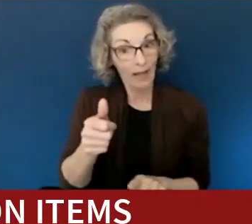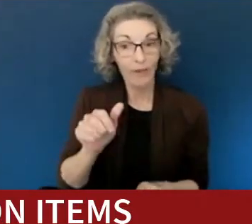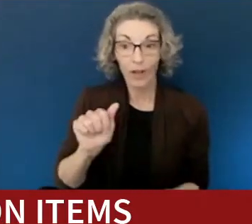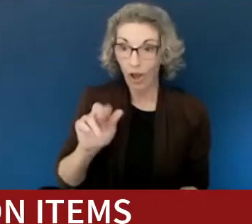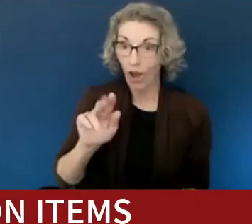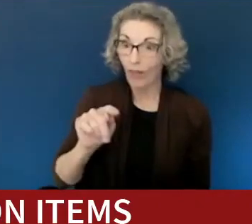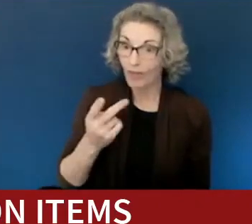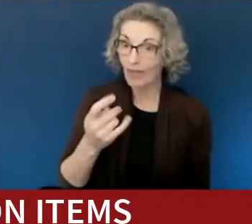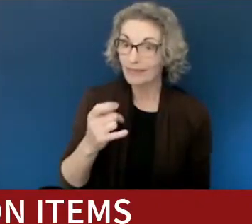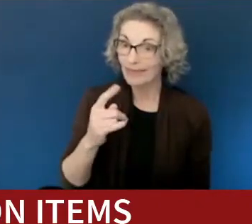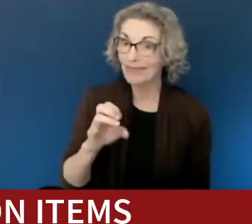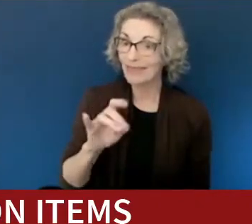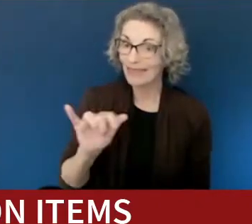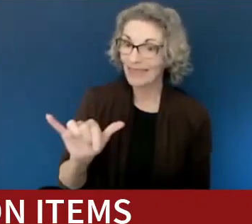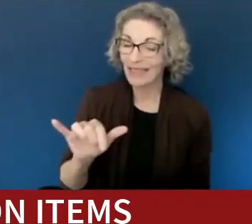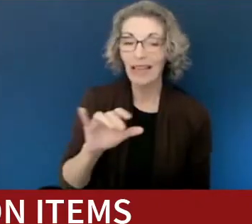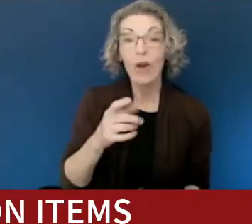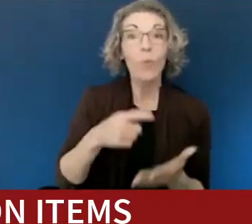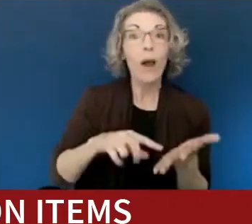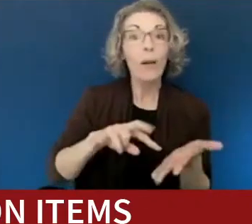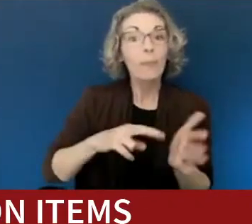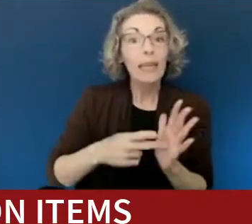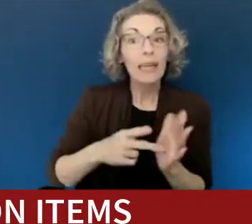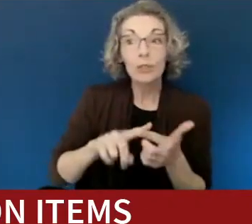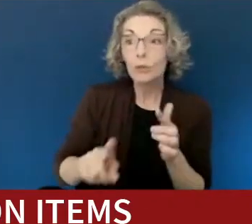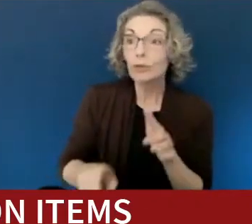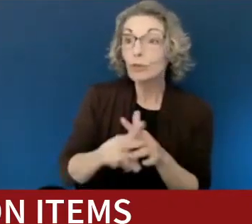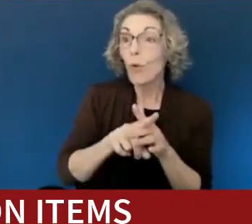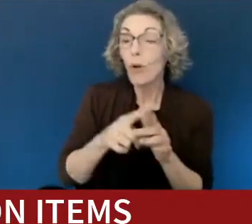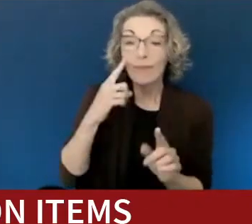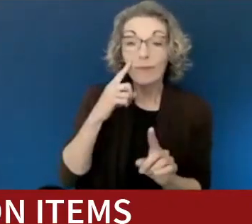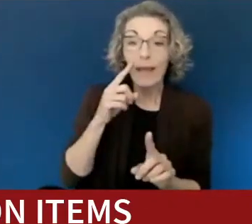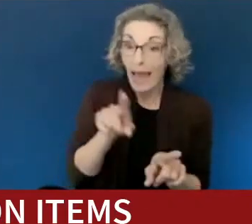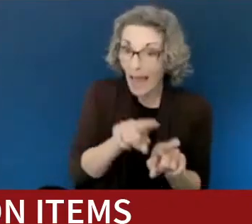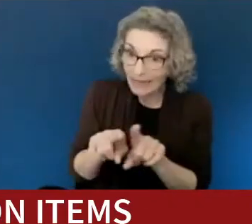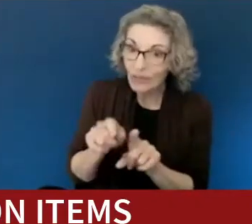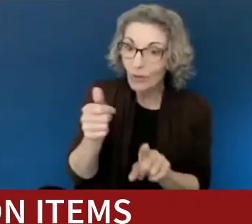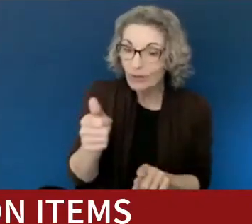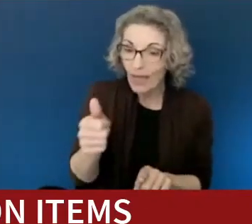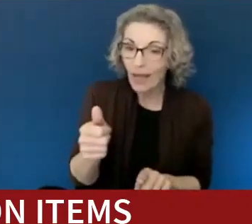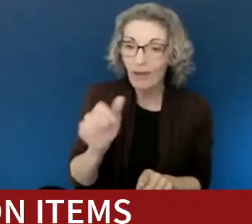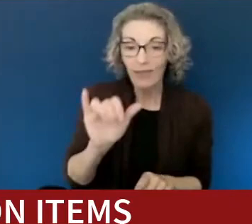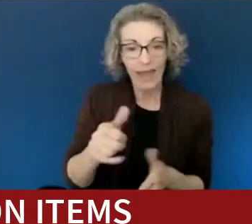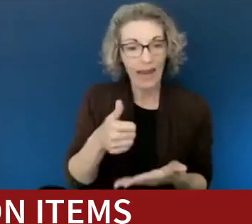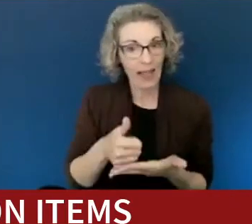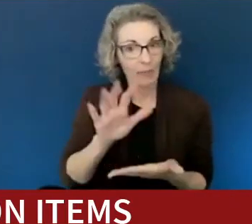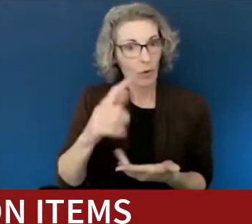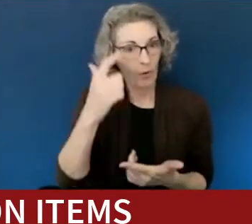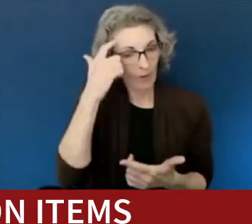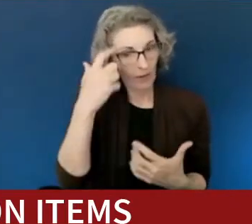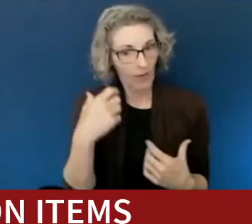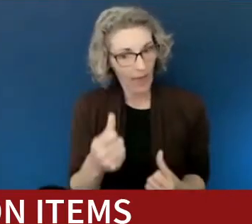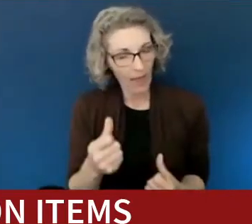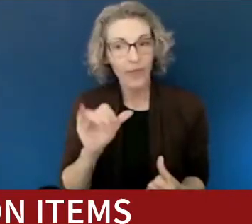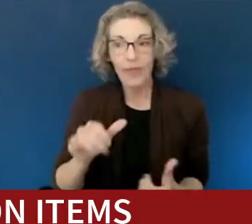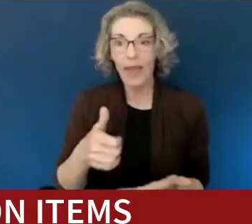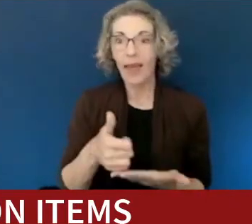themselves, and how that helps mental health, how that helps us become better people. So I really think everybody modeled that today in a